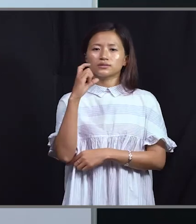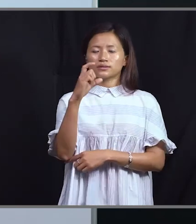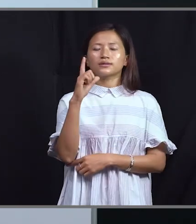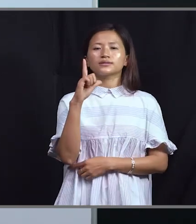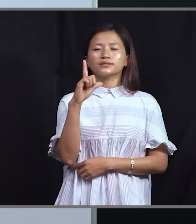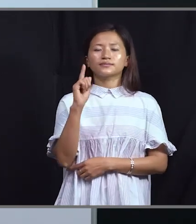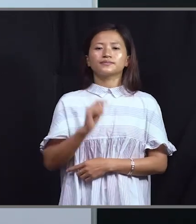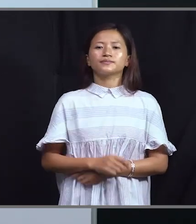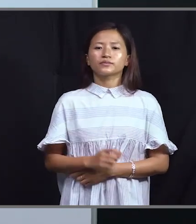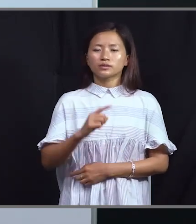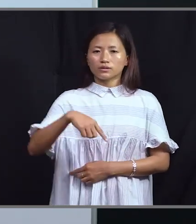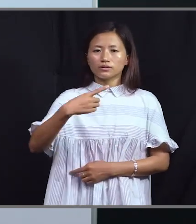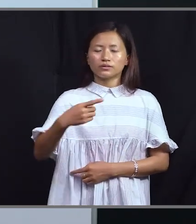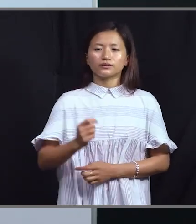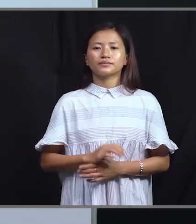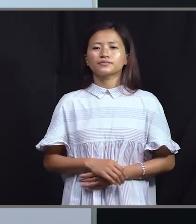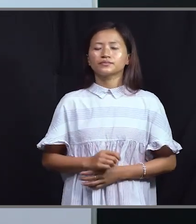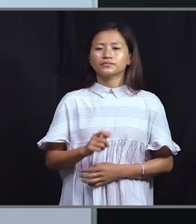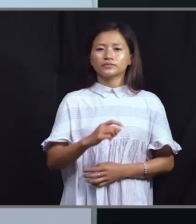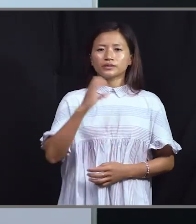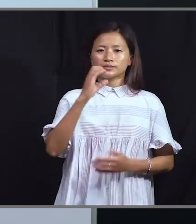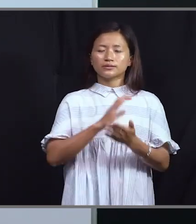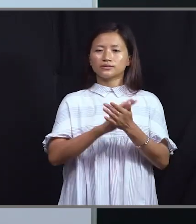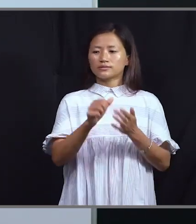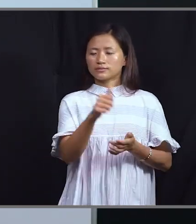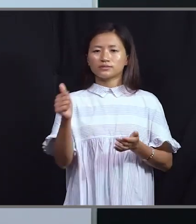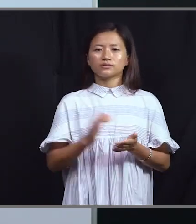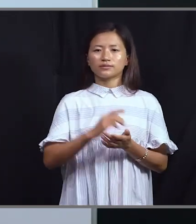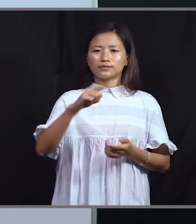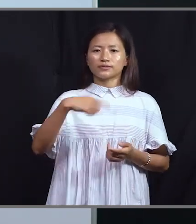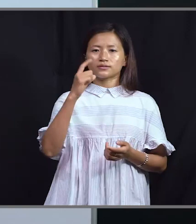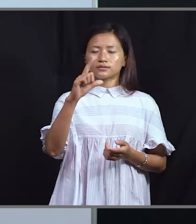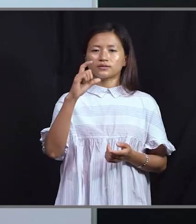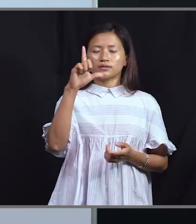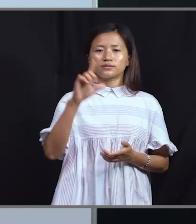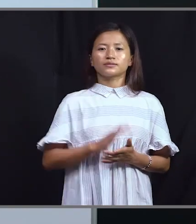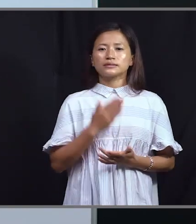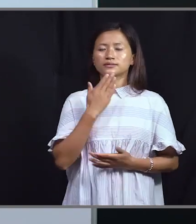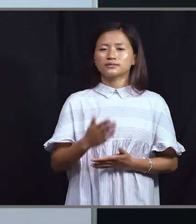We will continue next another chapter, okay, in our next class. Thank you.